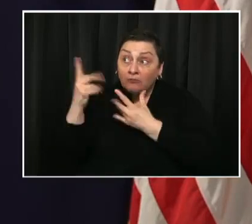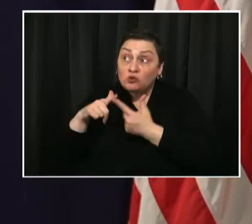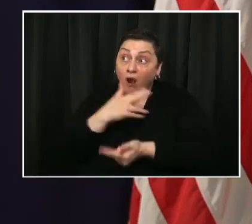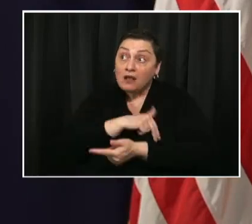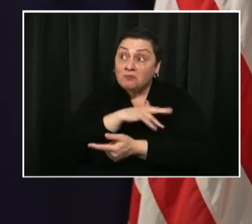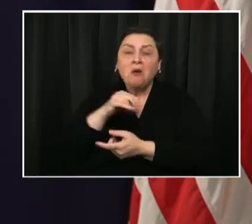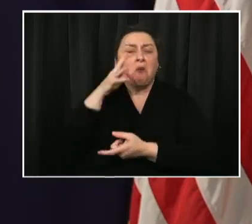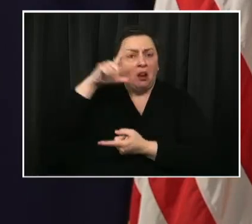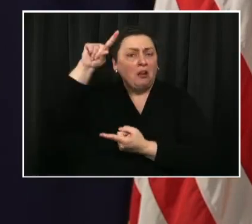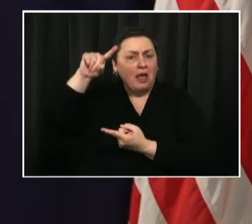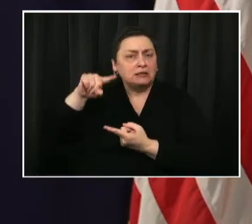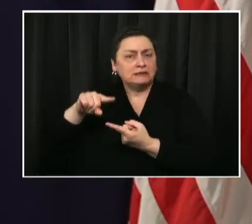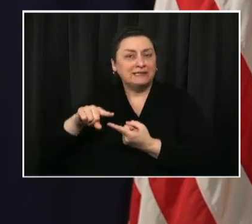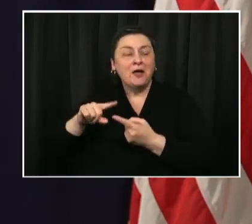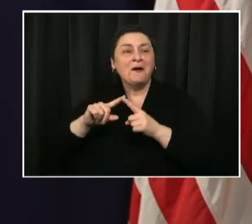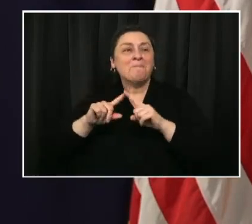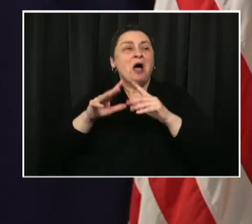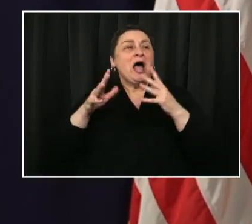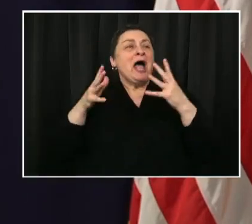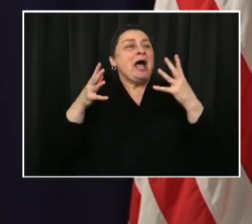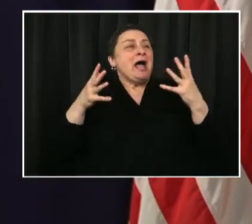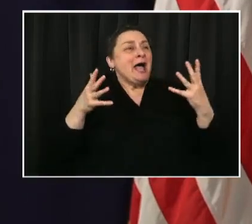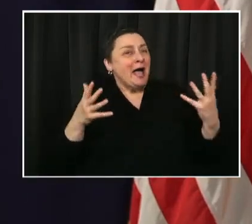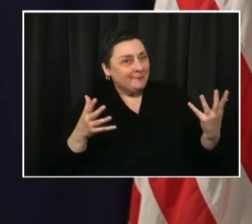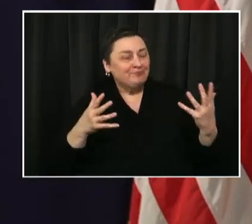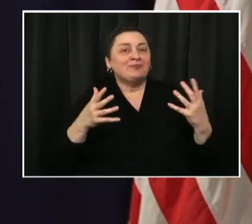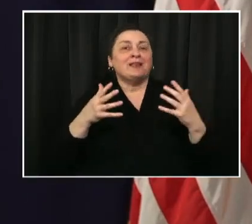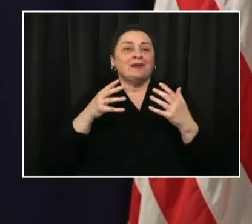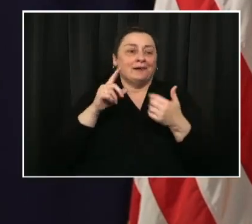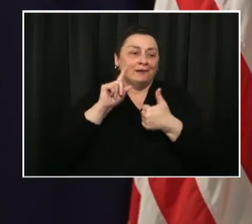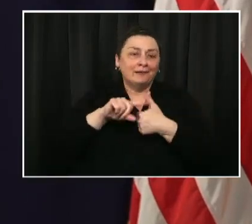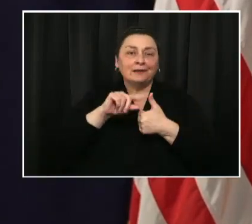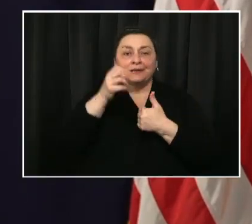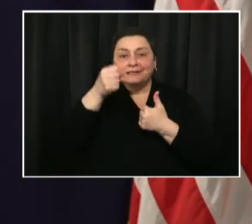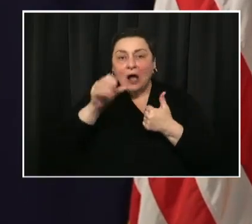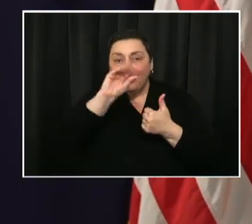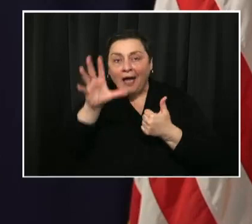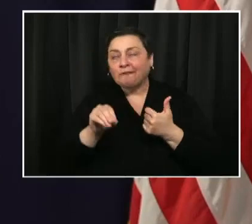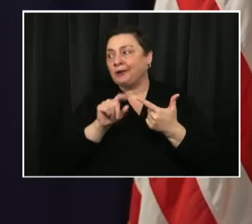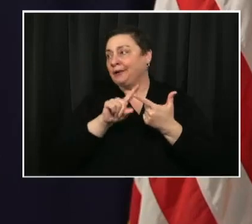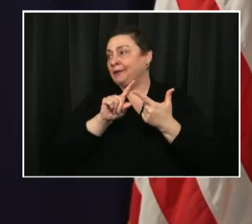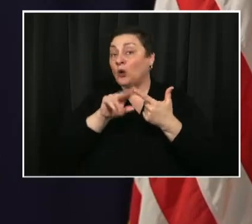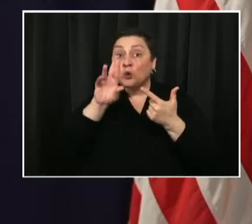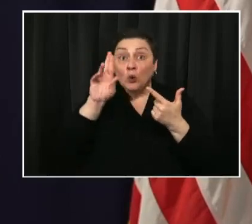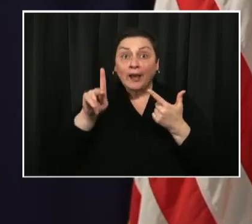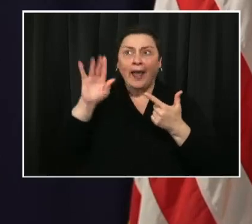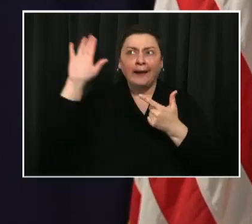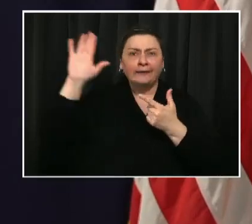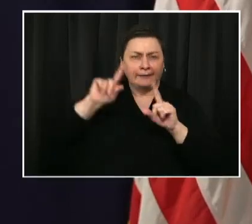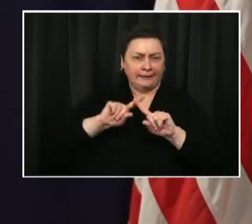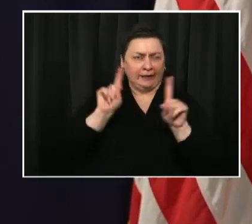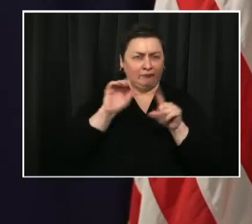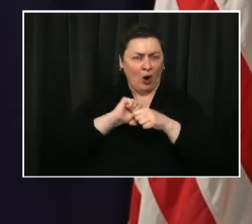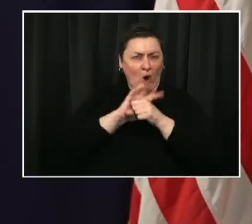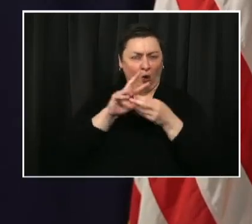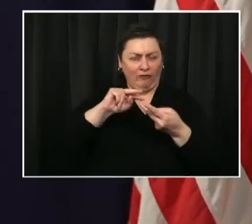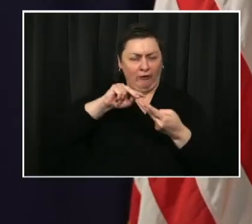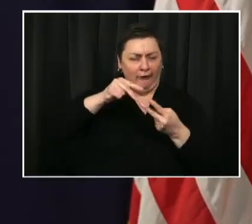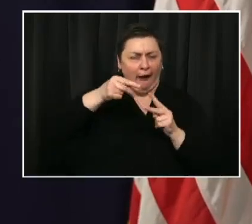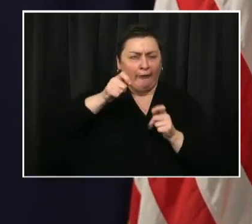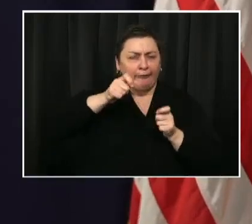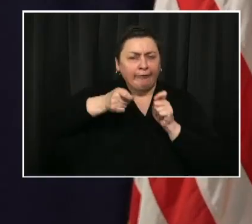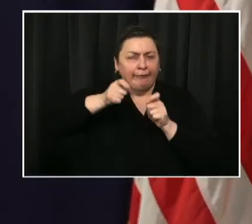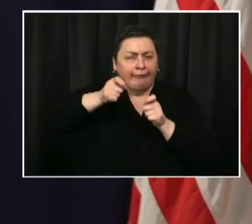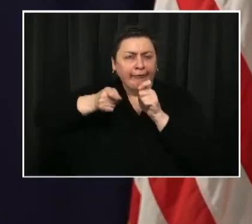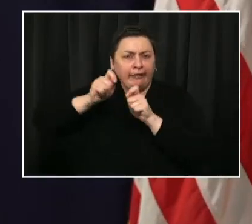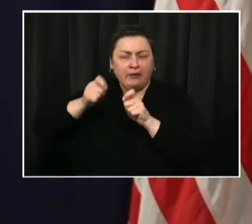us is variants. And as variants become more widespread, there is the potential that we could see more transmission. And so I